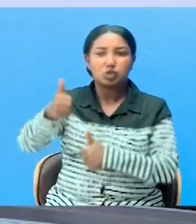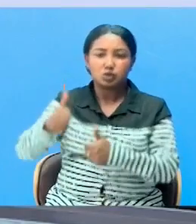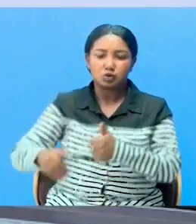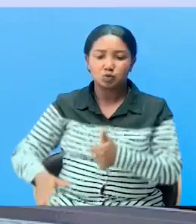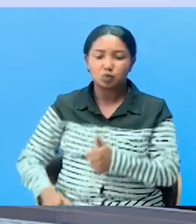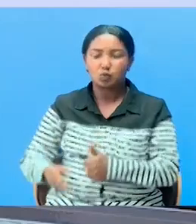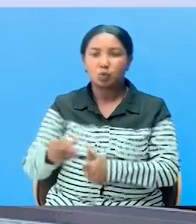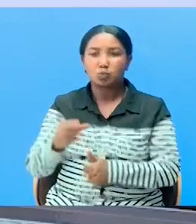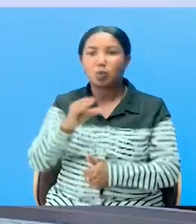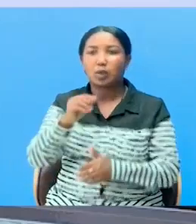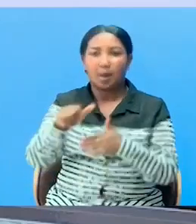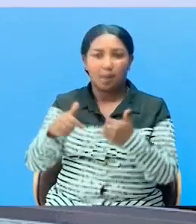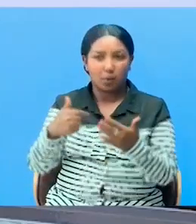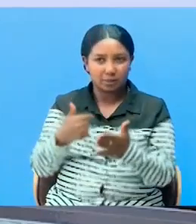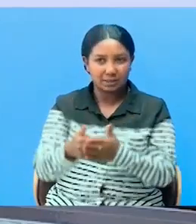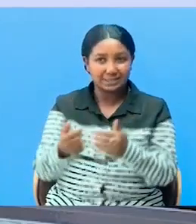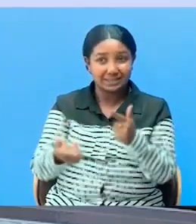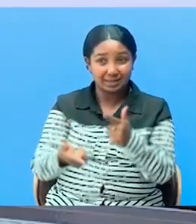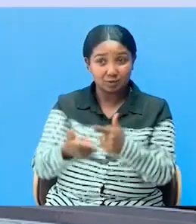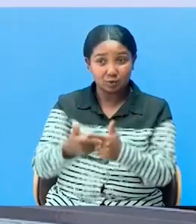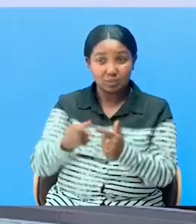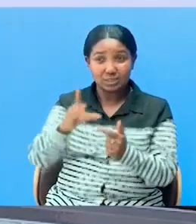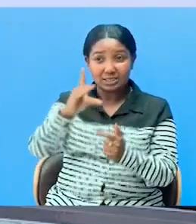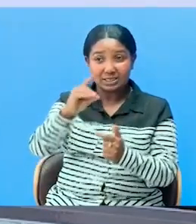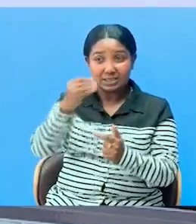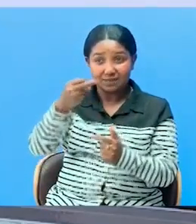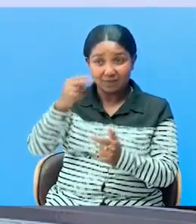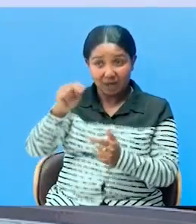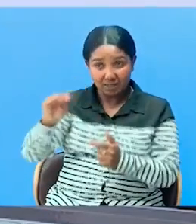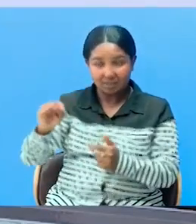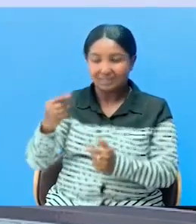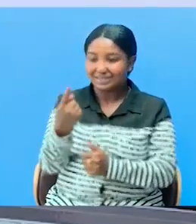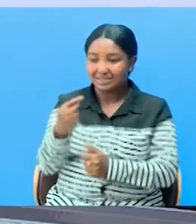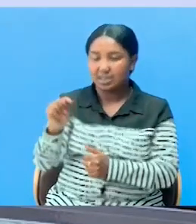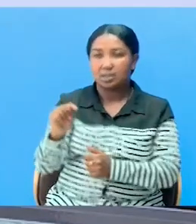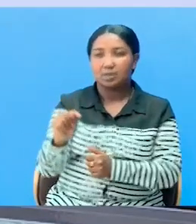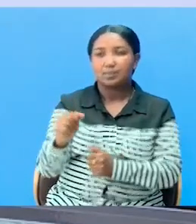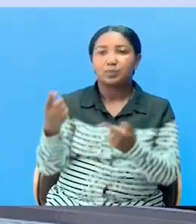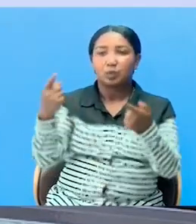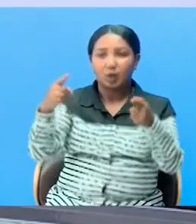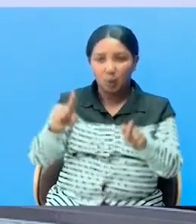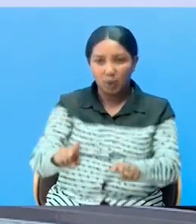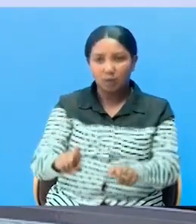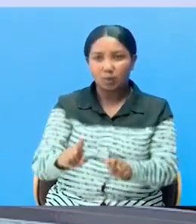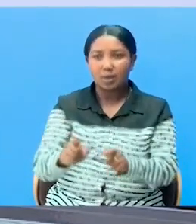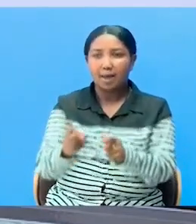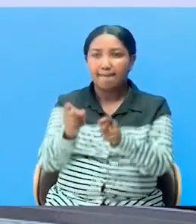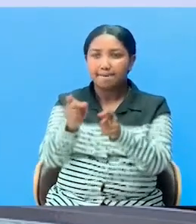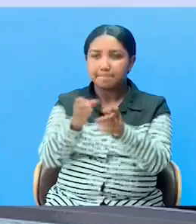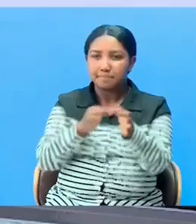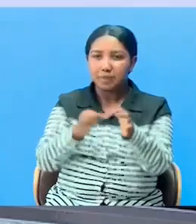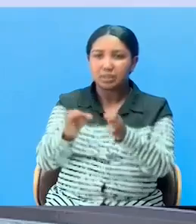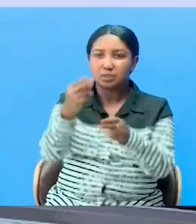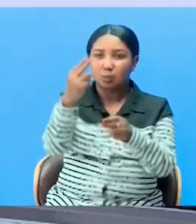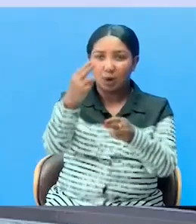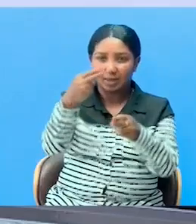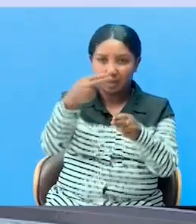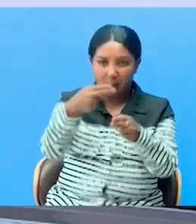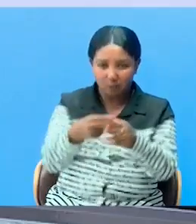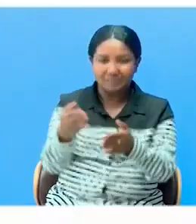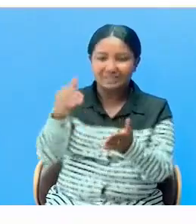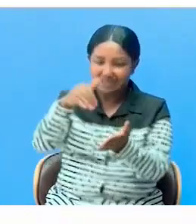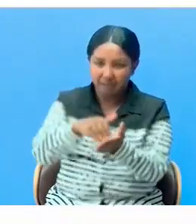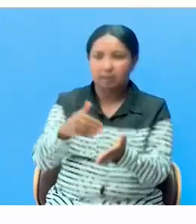talking about. The second one is we use definite article they when we mention one noun for the second